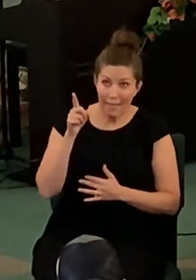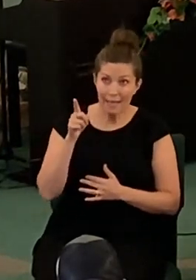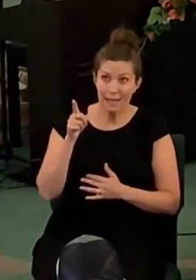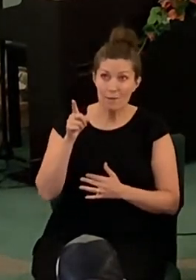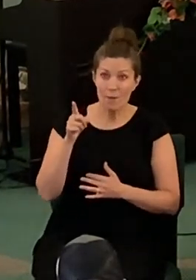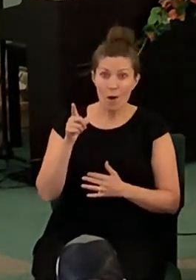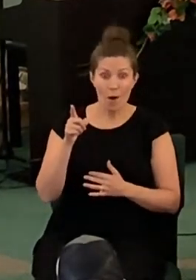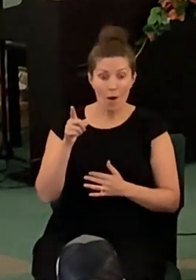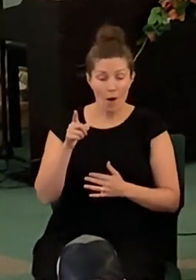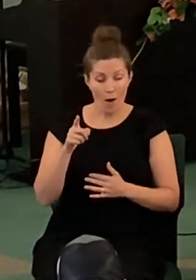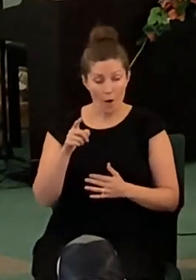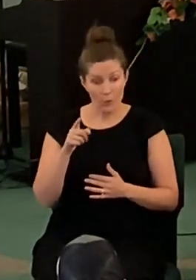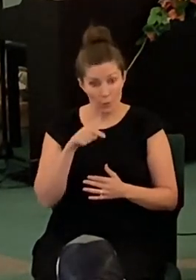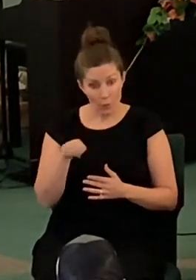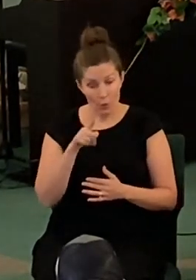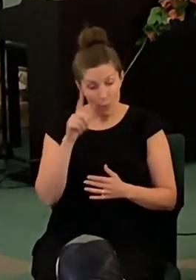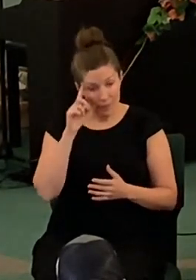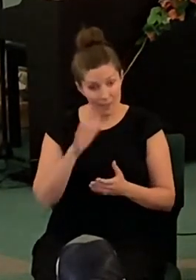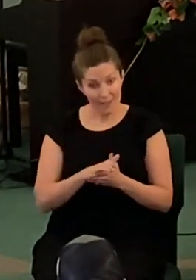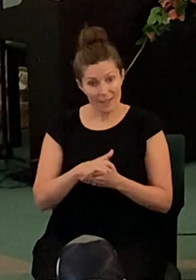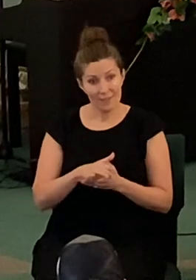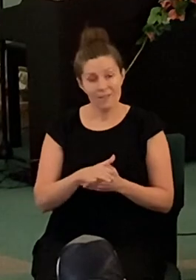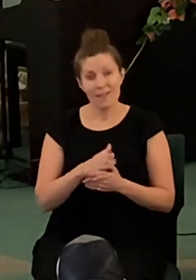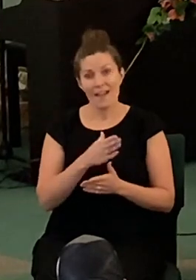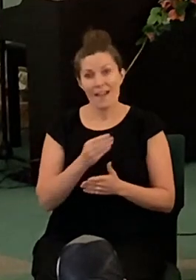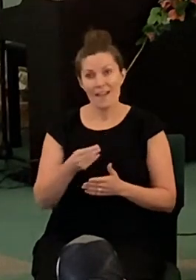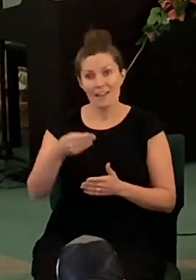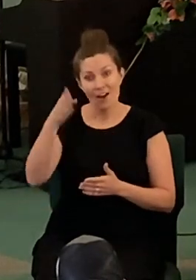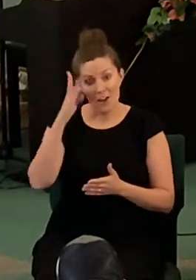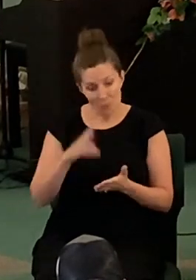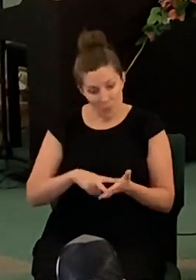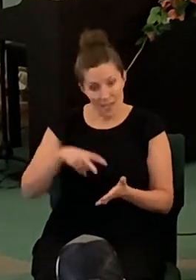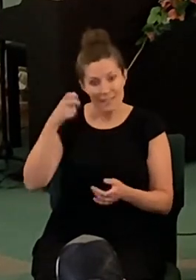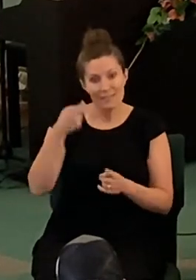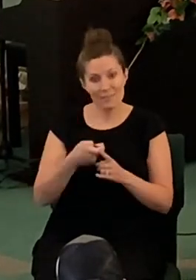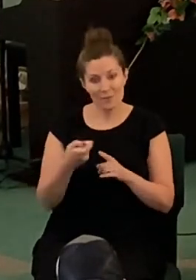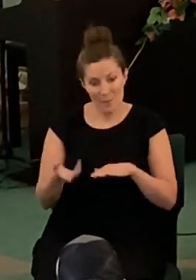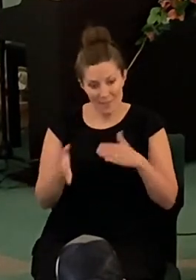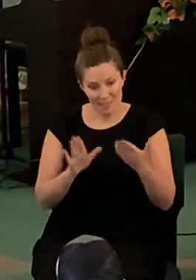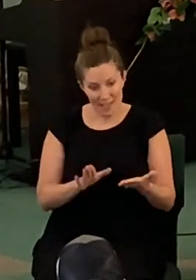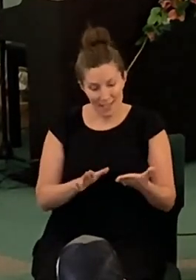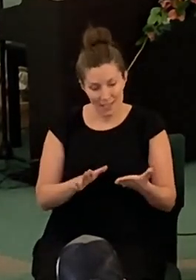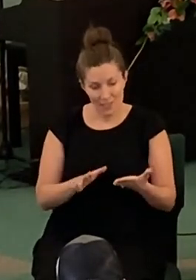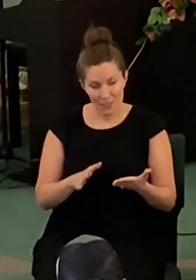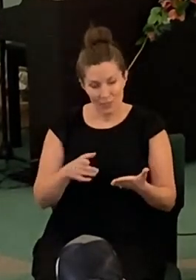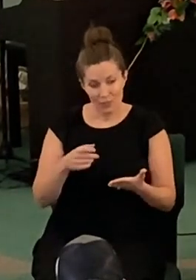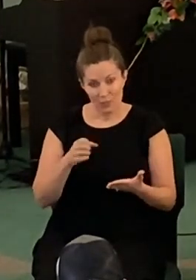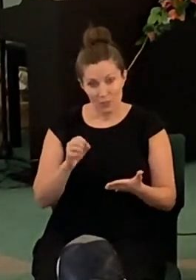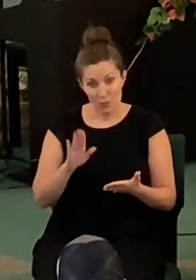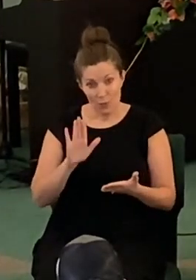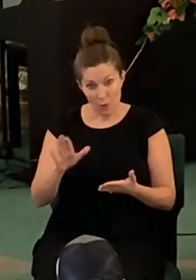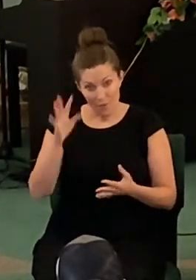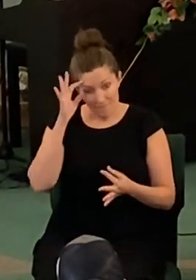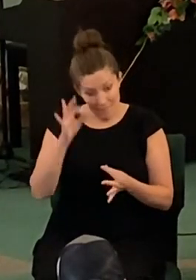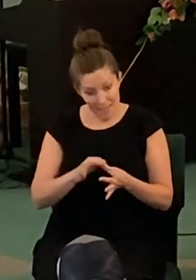him from the dead and gave him glory, so that your faith and your hope are in